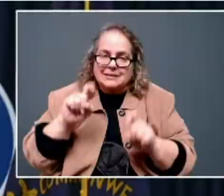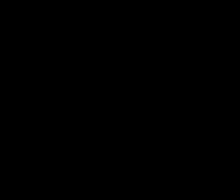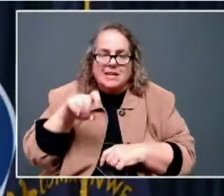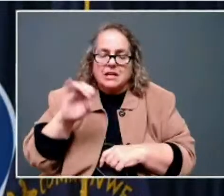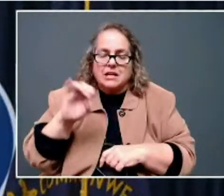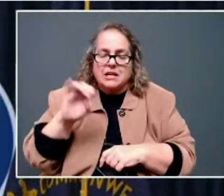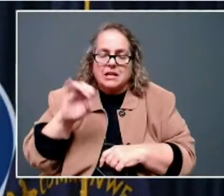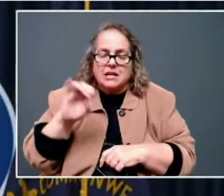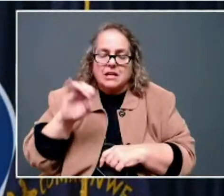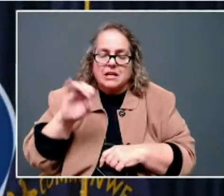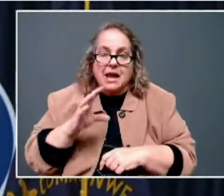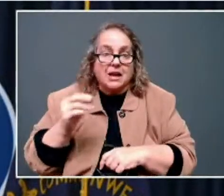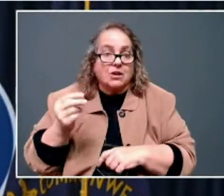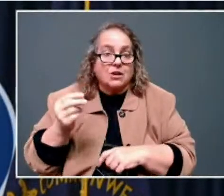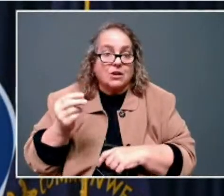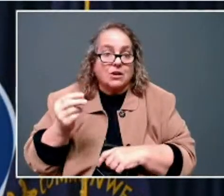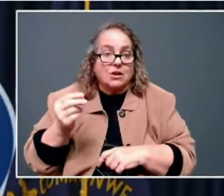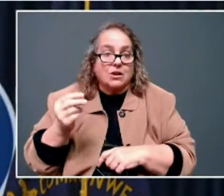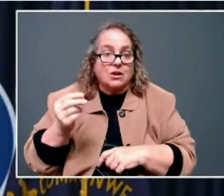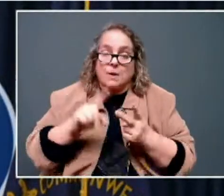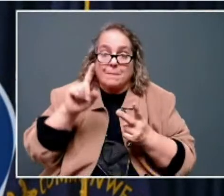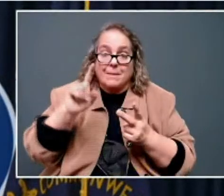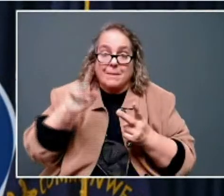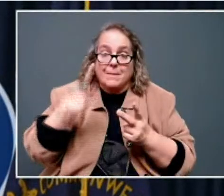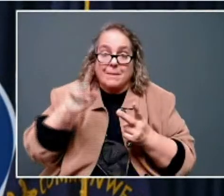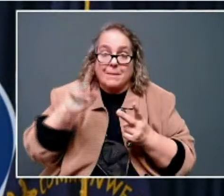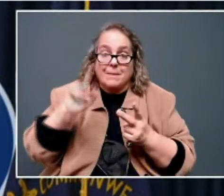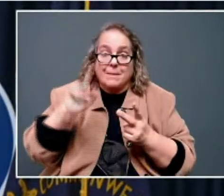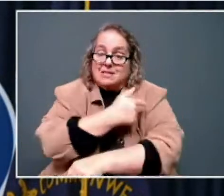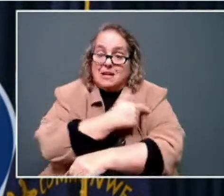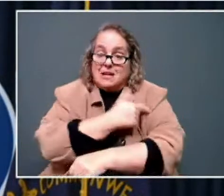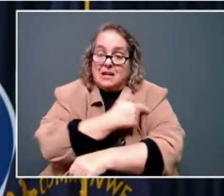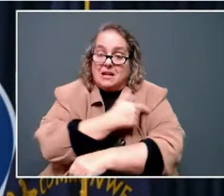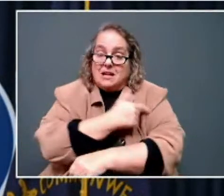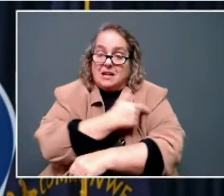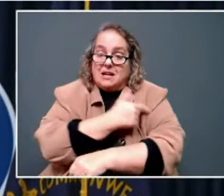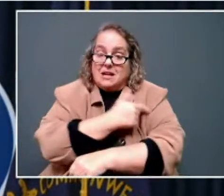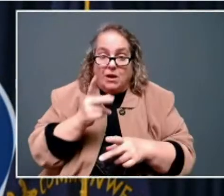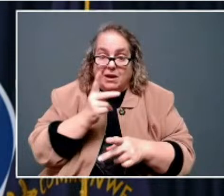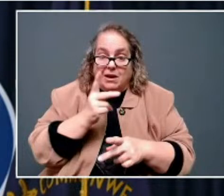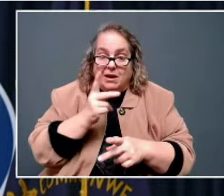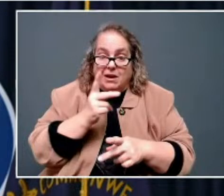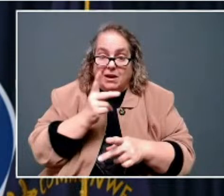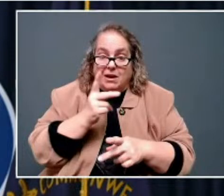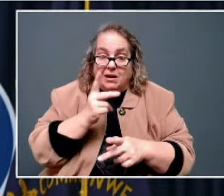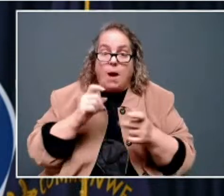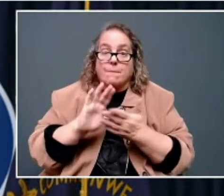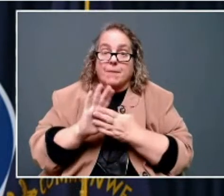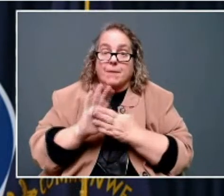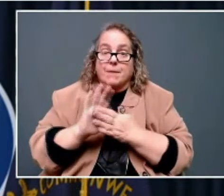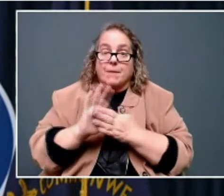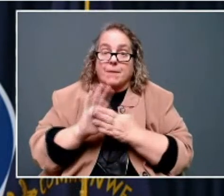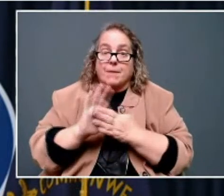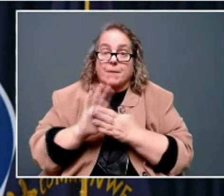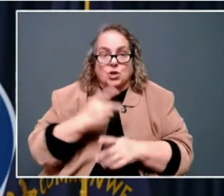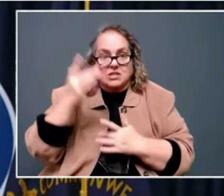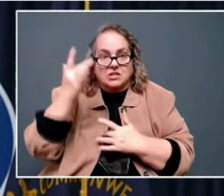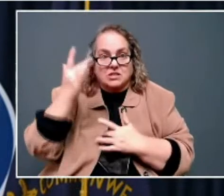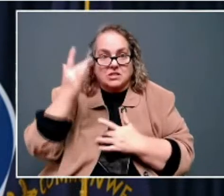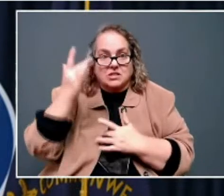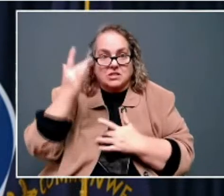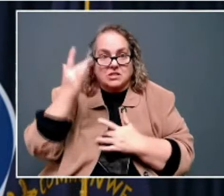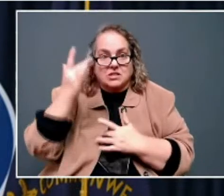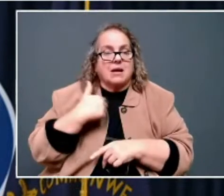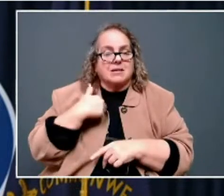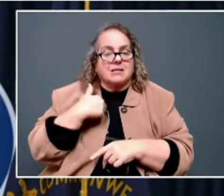But two, we've got to get vaccinated, folks, because this is what keeps people from having severe disease. That's what keeps us out of the ICU and